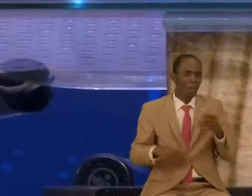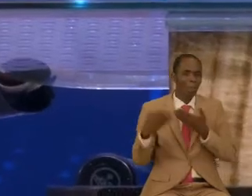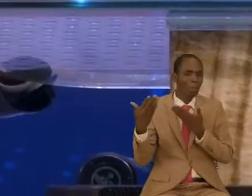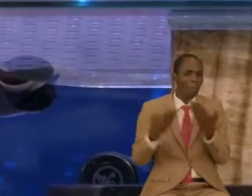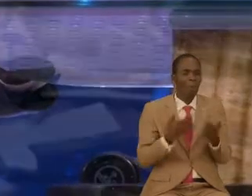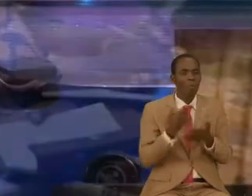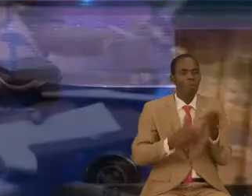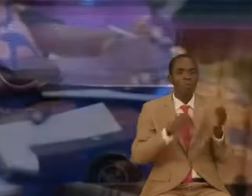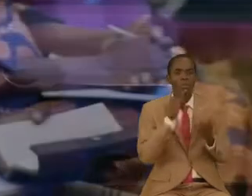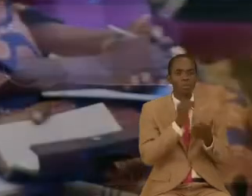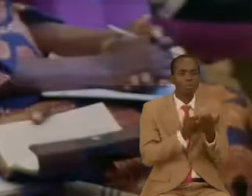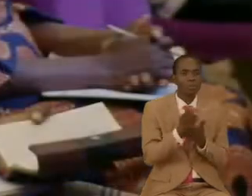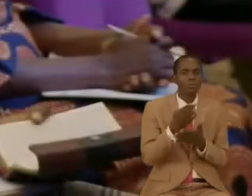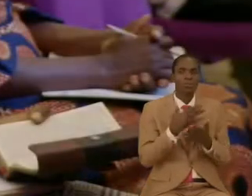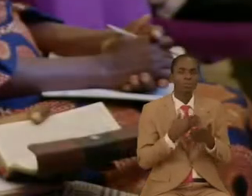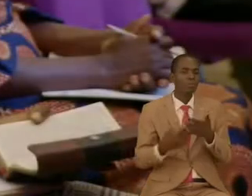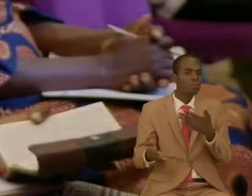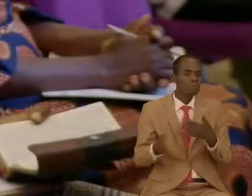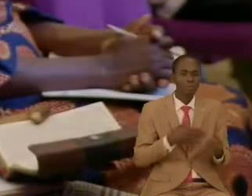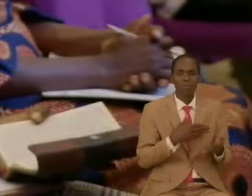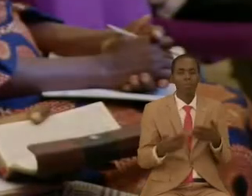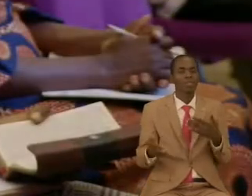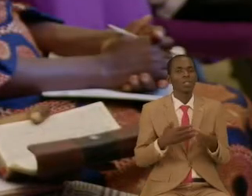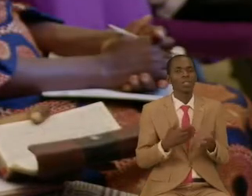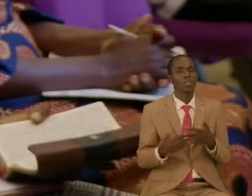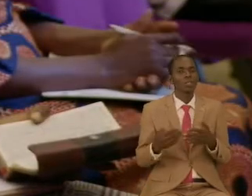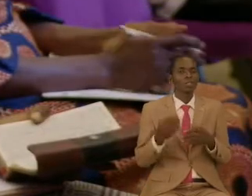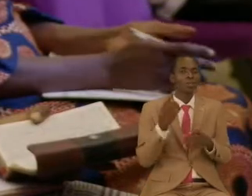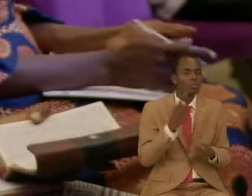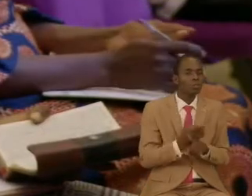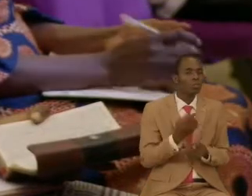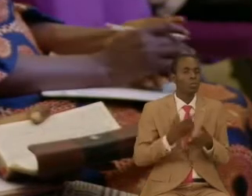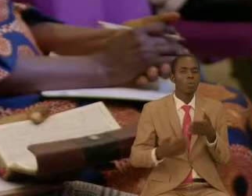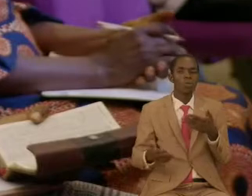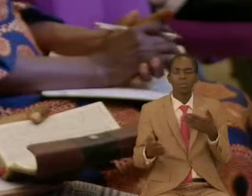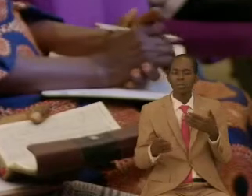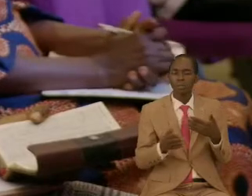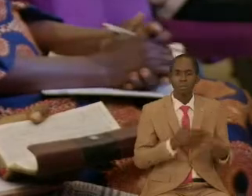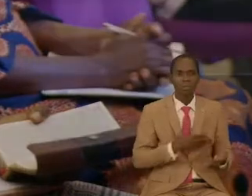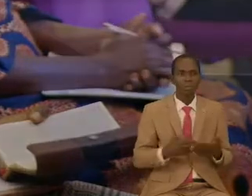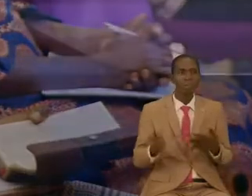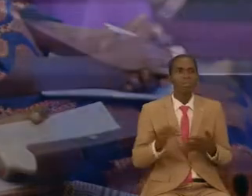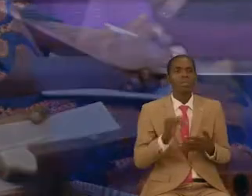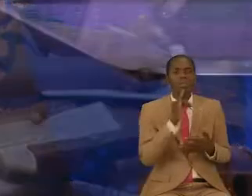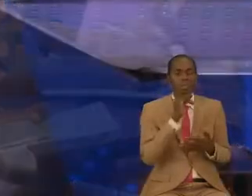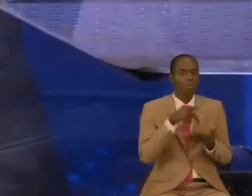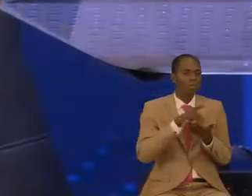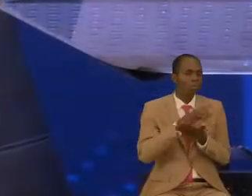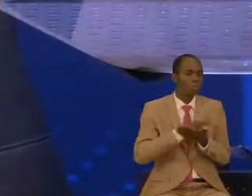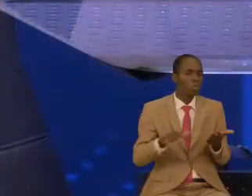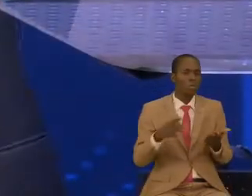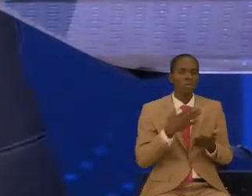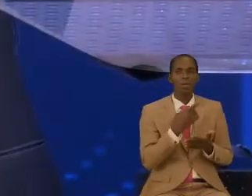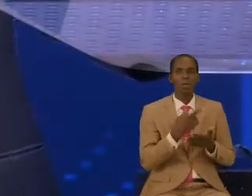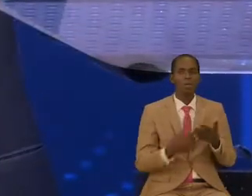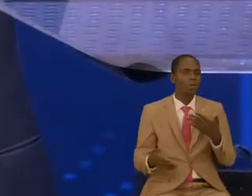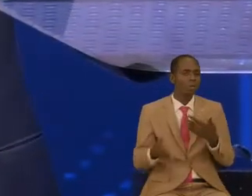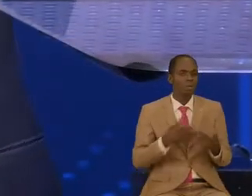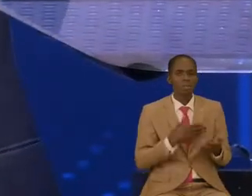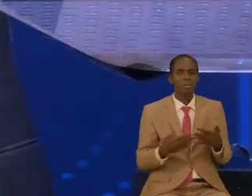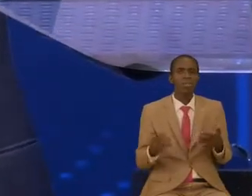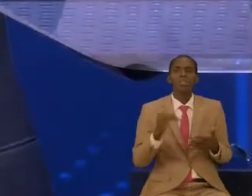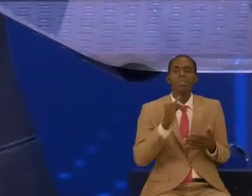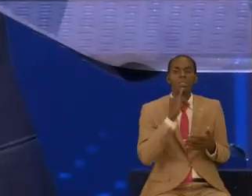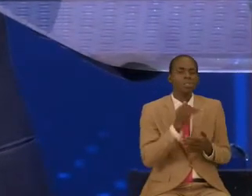is honest, and whatsoever just, and whatsoever is pure, and whatsoever